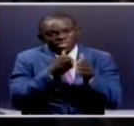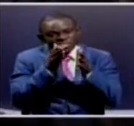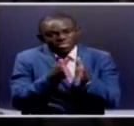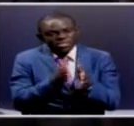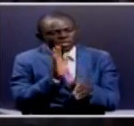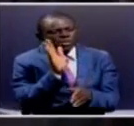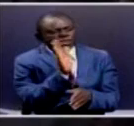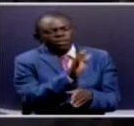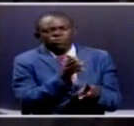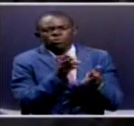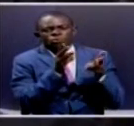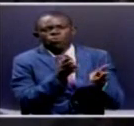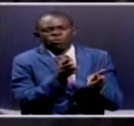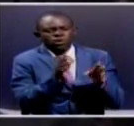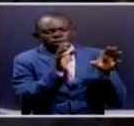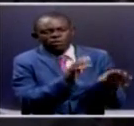hence,